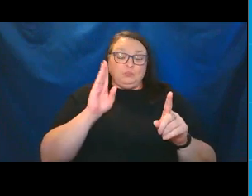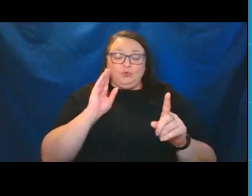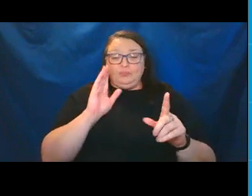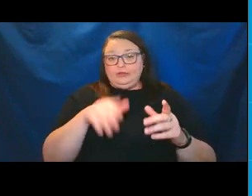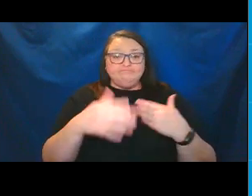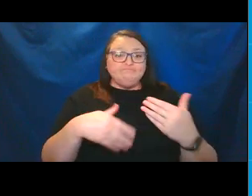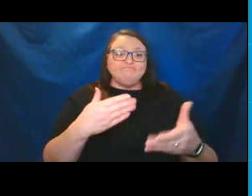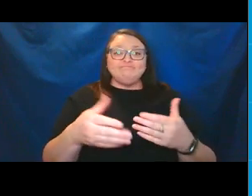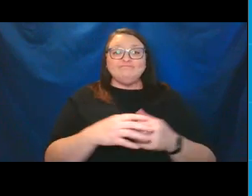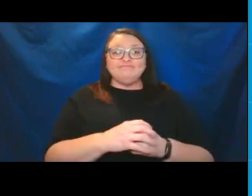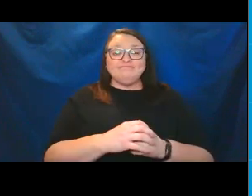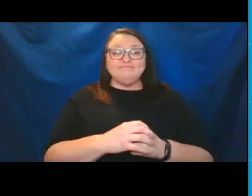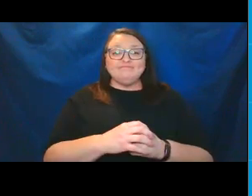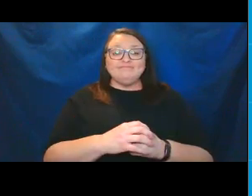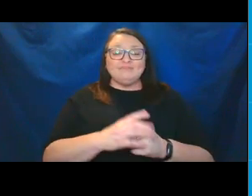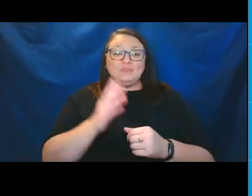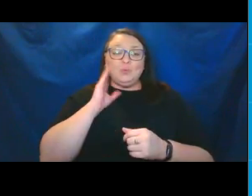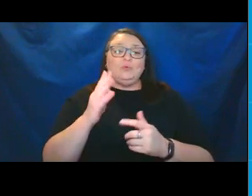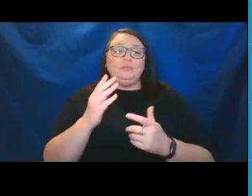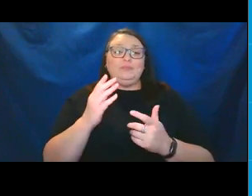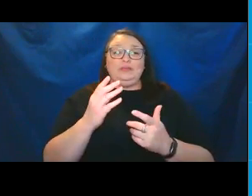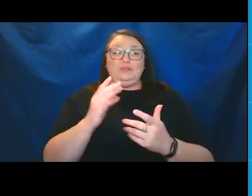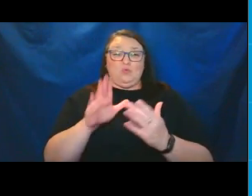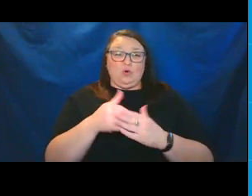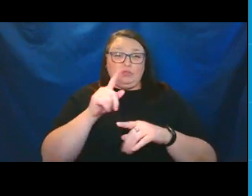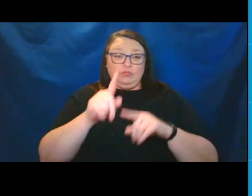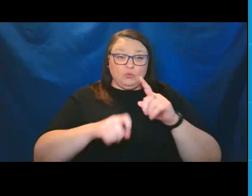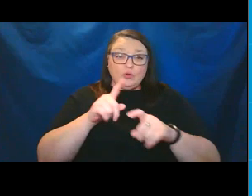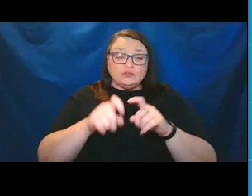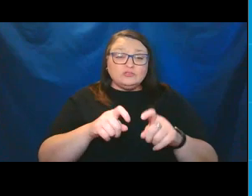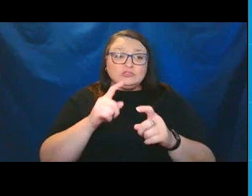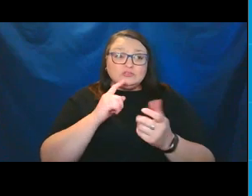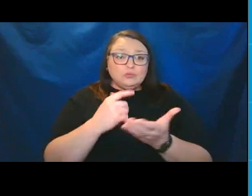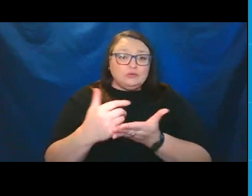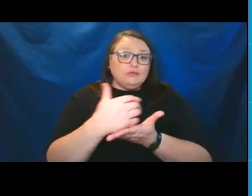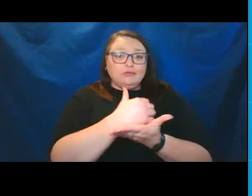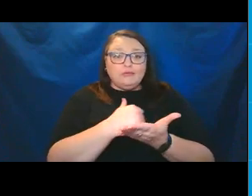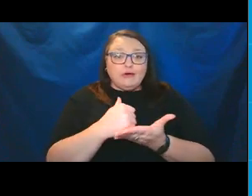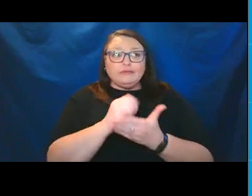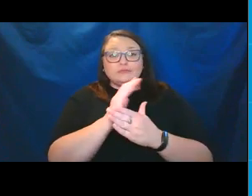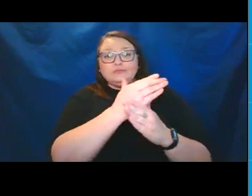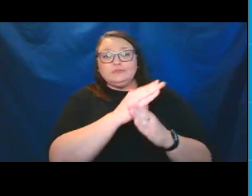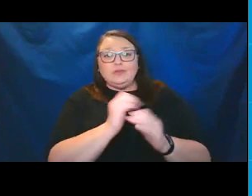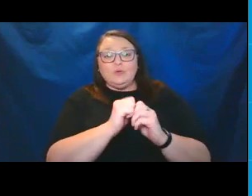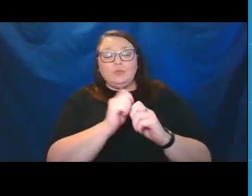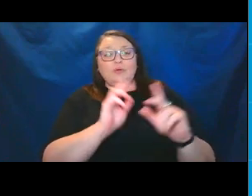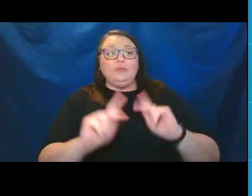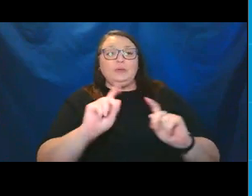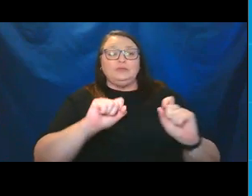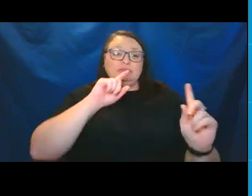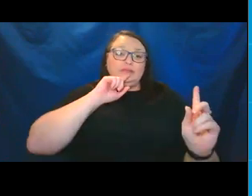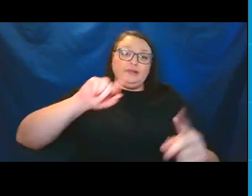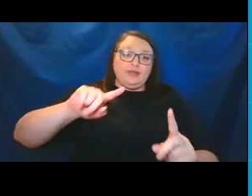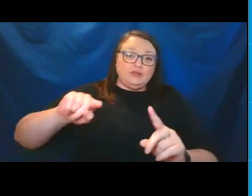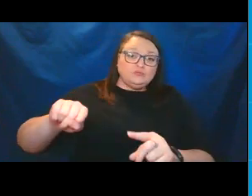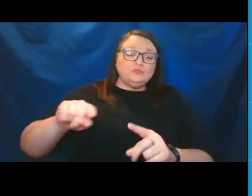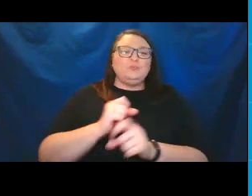And we will be compiling all the questions and sharing it with folks to get responses, and we'll be sure